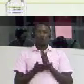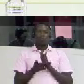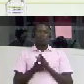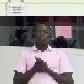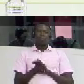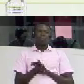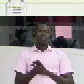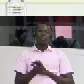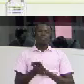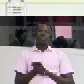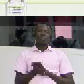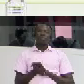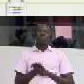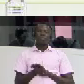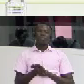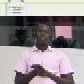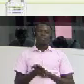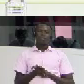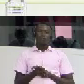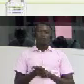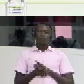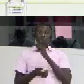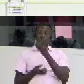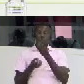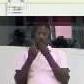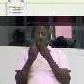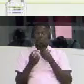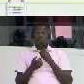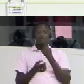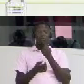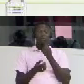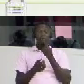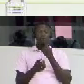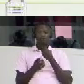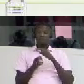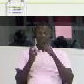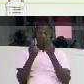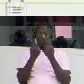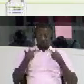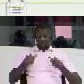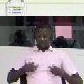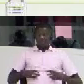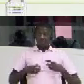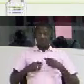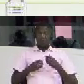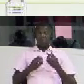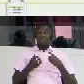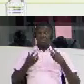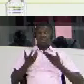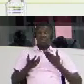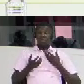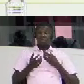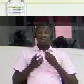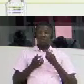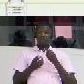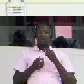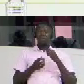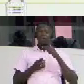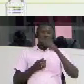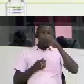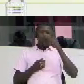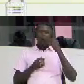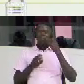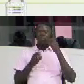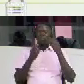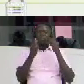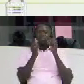Yes, it's true. You mentioned that their red attire was decorated with cowrie shells, mirrors and horns.